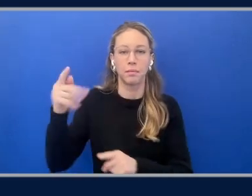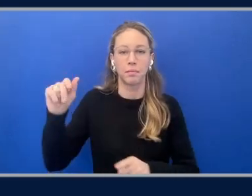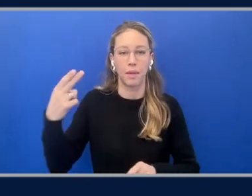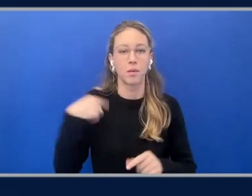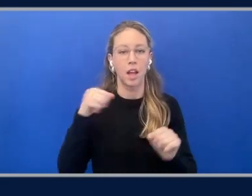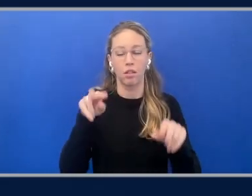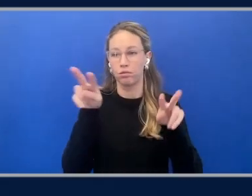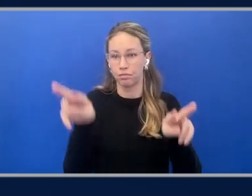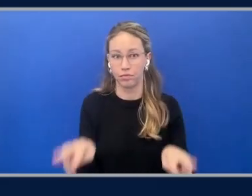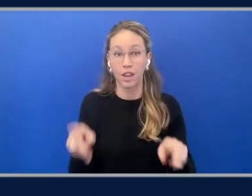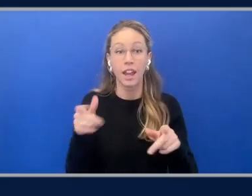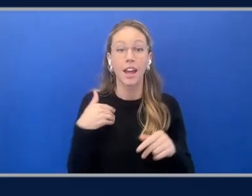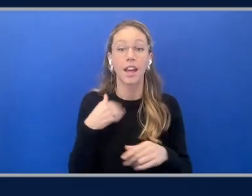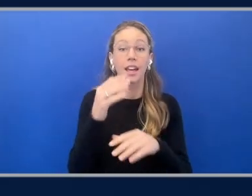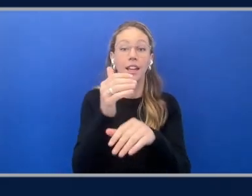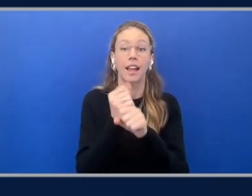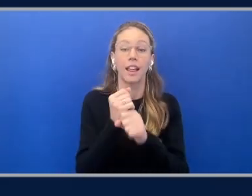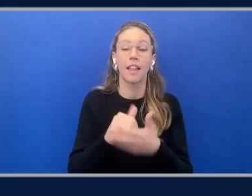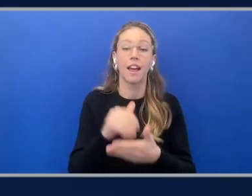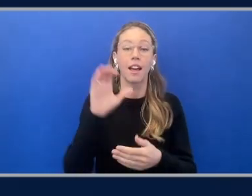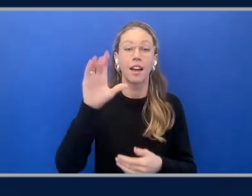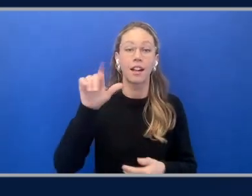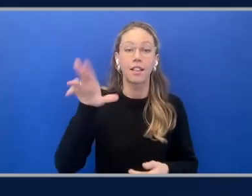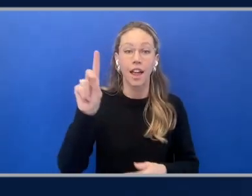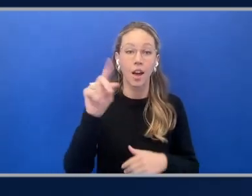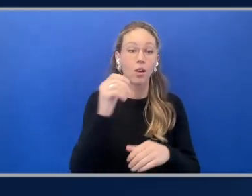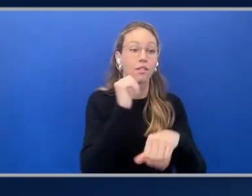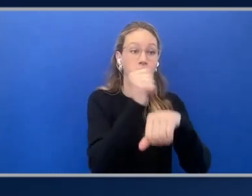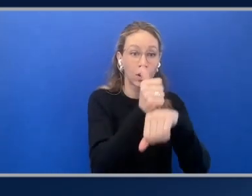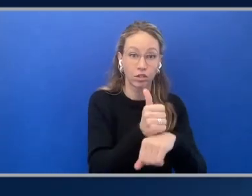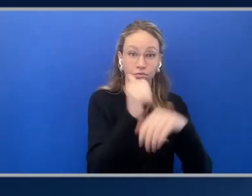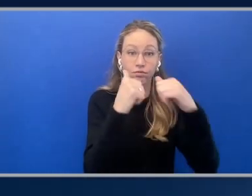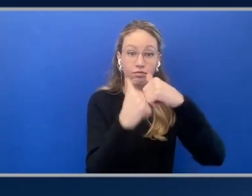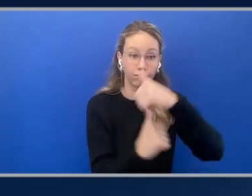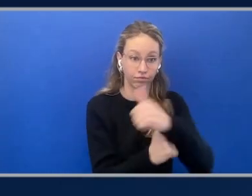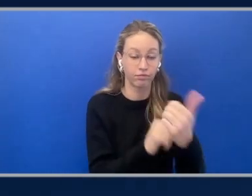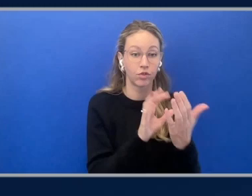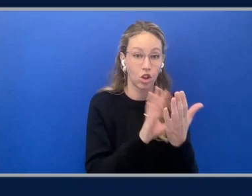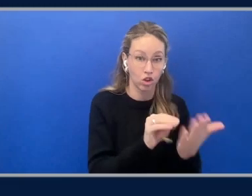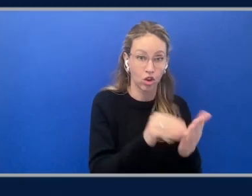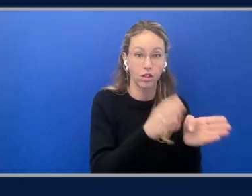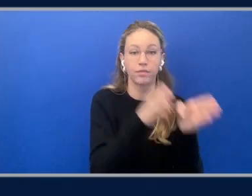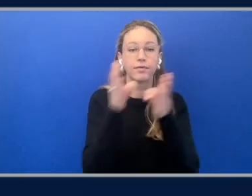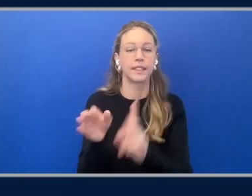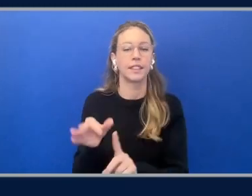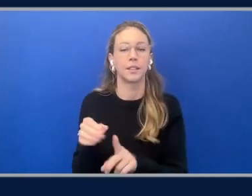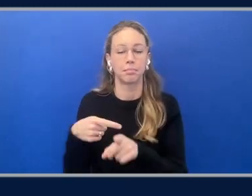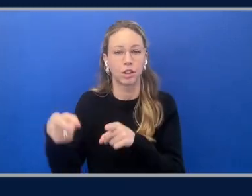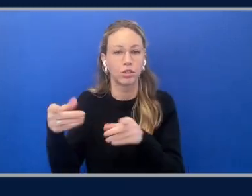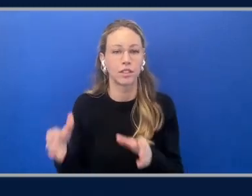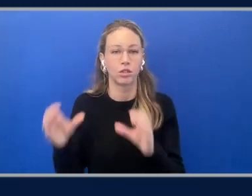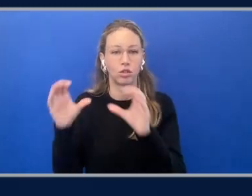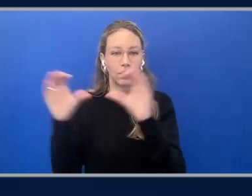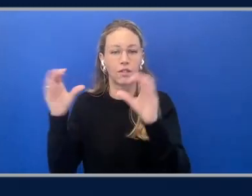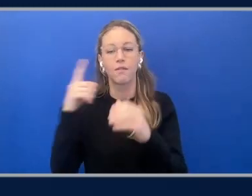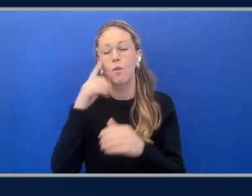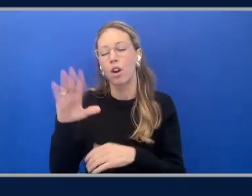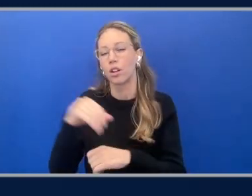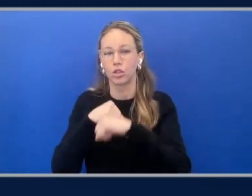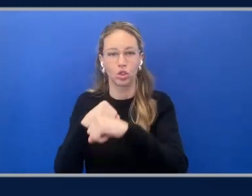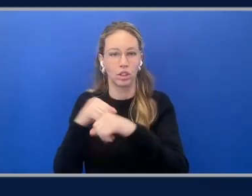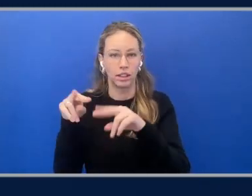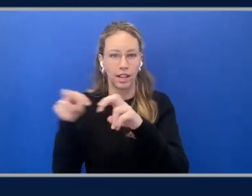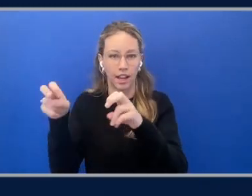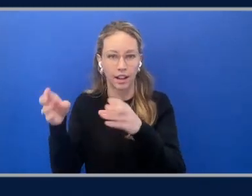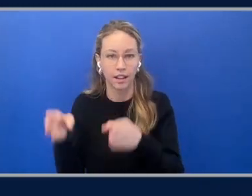like getting the cloud foundational or fundamentals, and then looking at getting the specialty cert, and that's like for a security analyst. Now for like